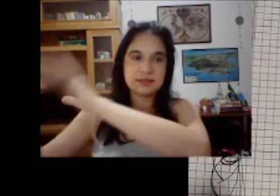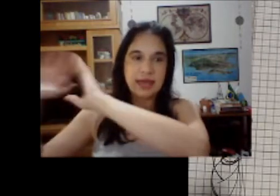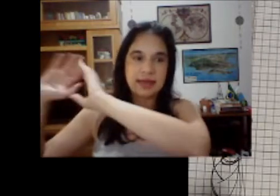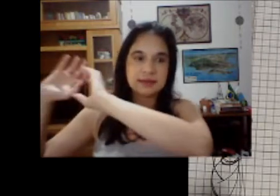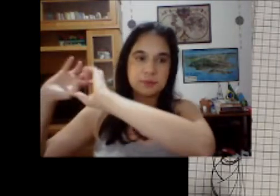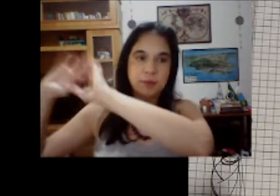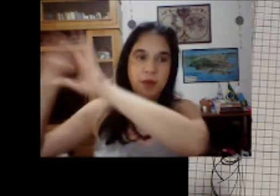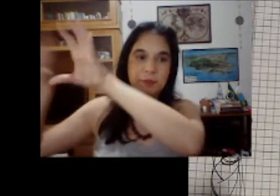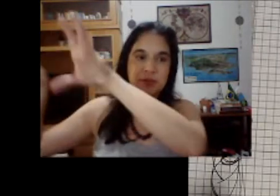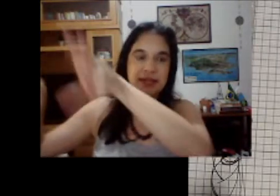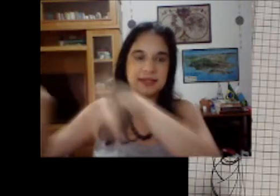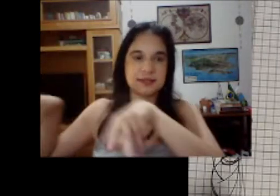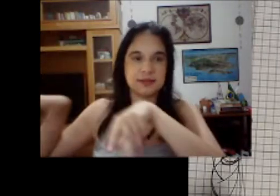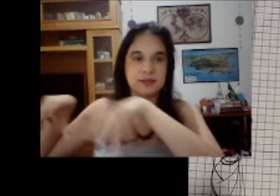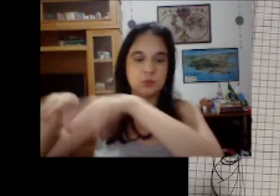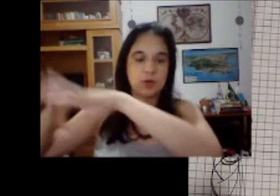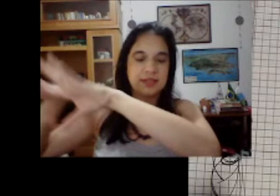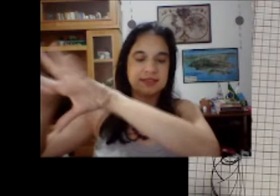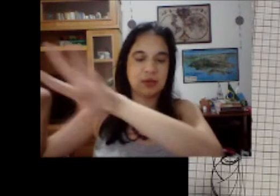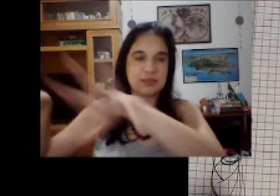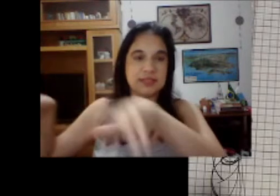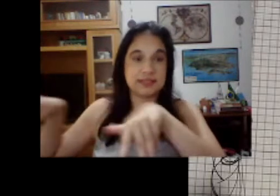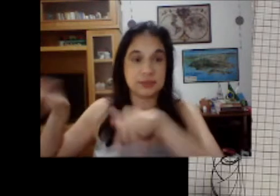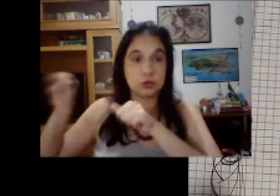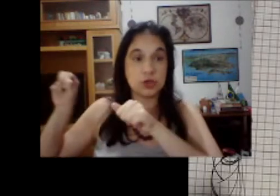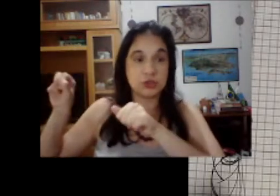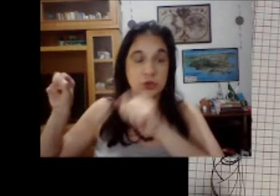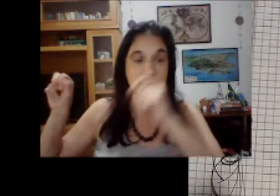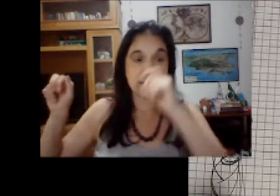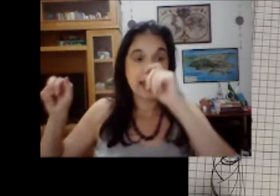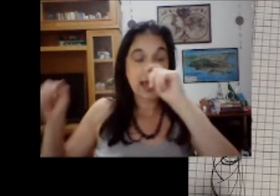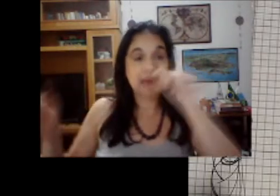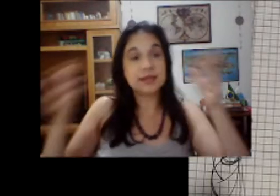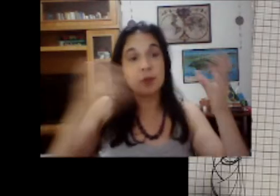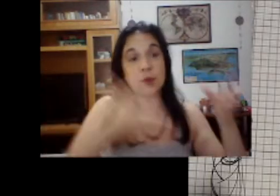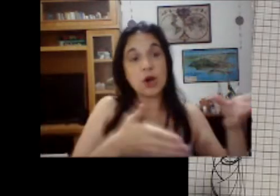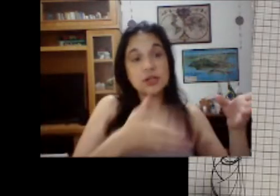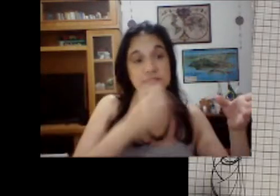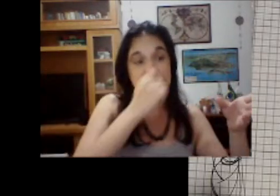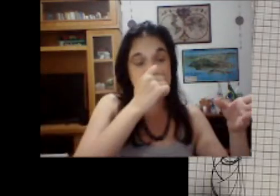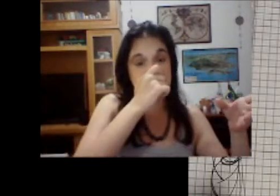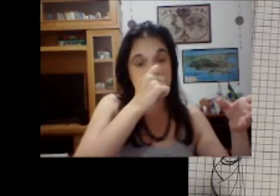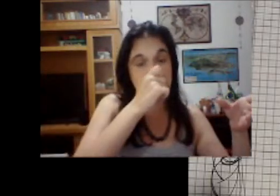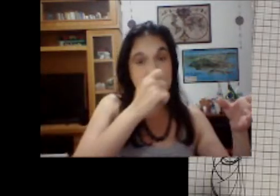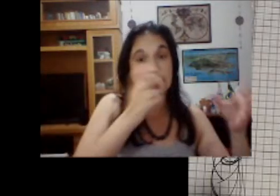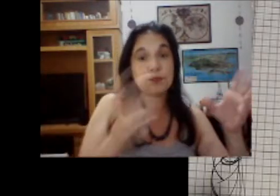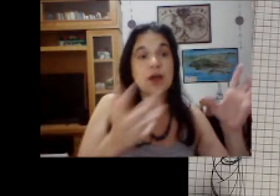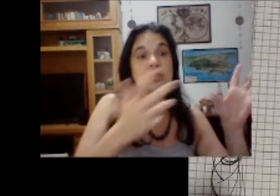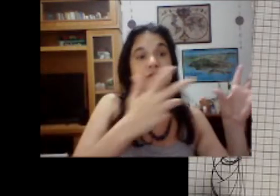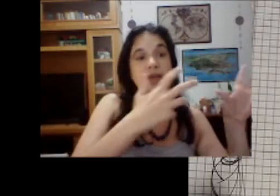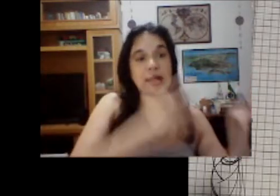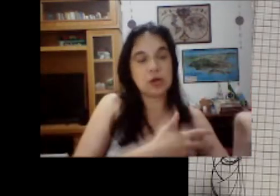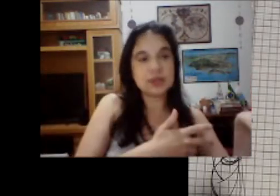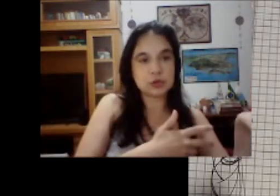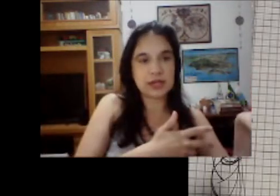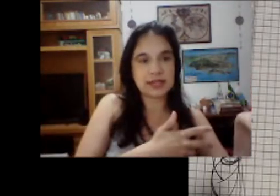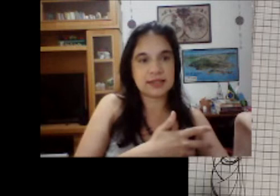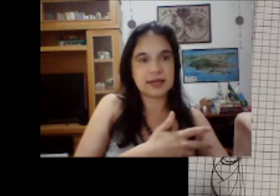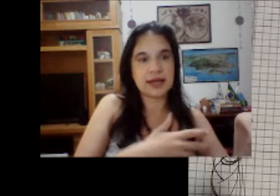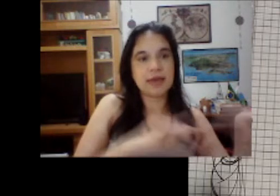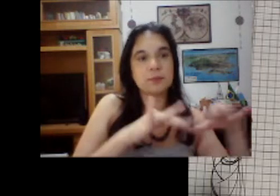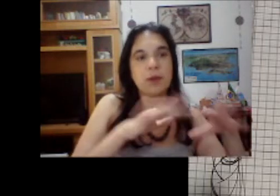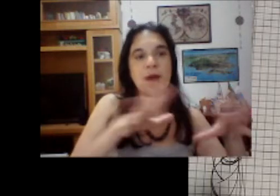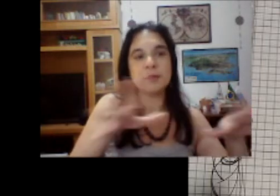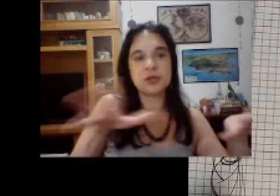VI and populated what is nowadays the North Zone, and a part of the gentry followed Carlota